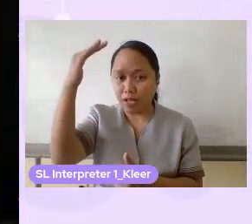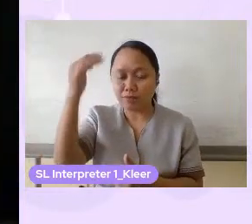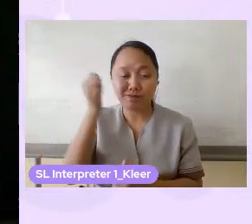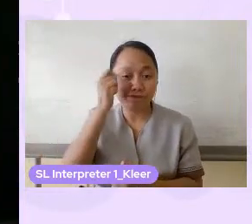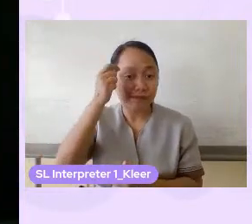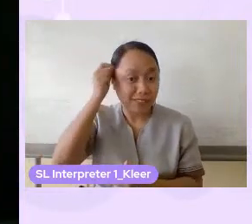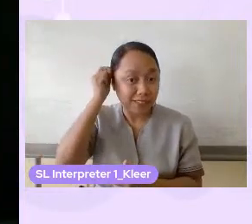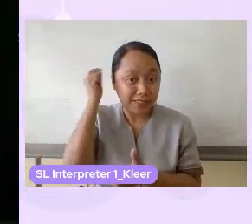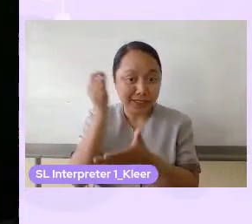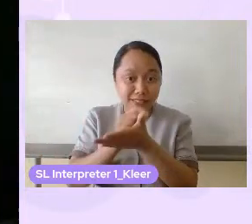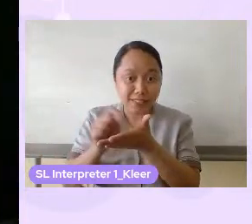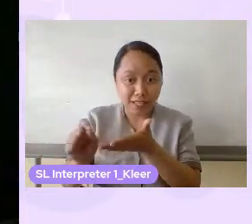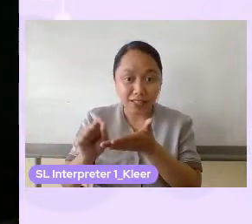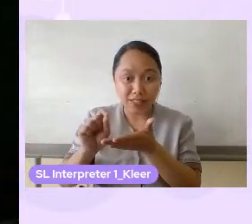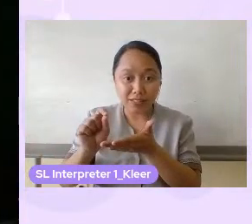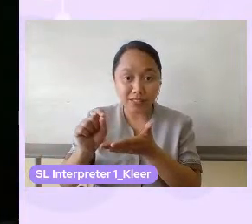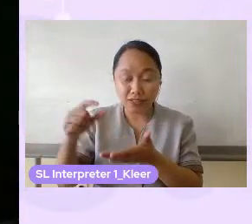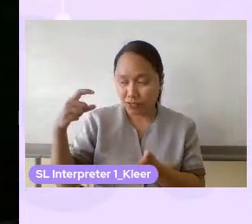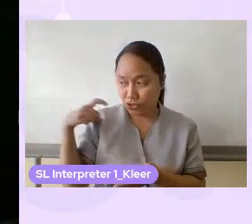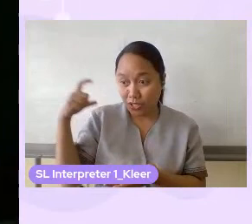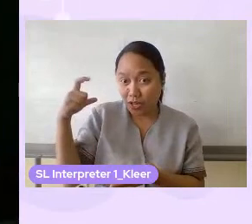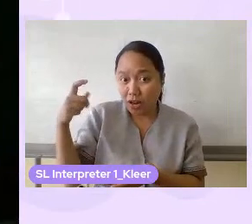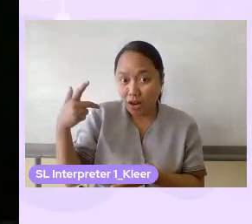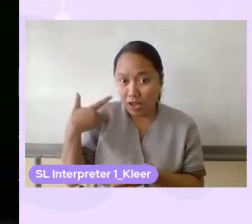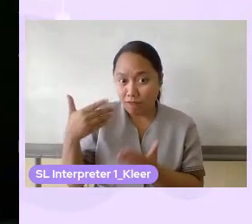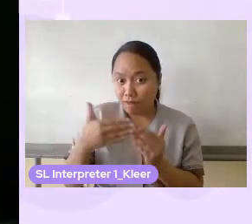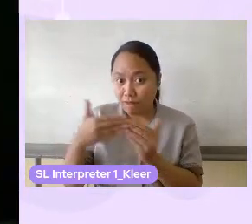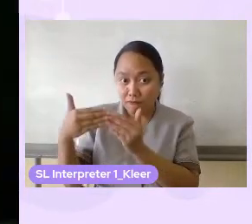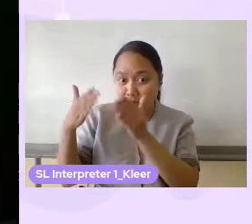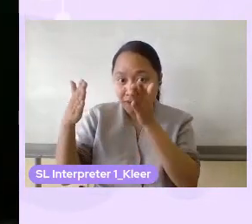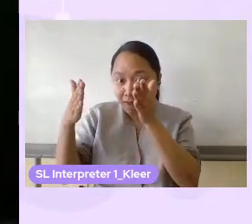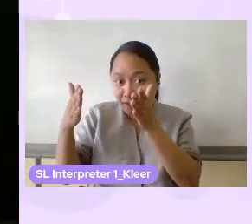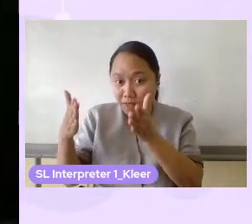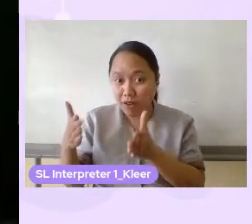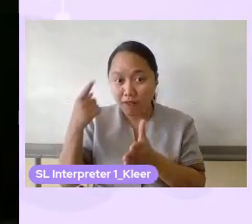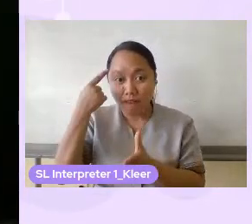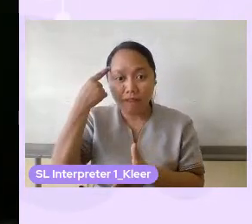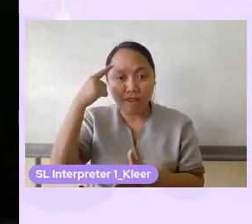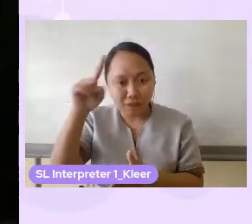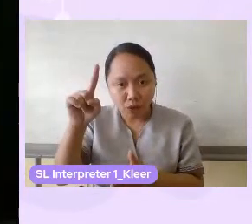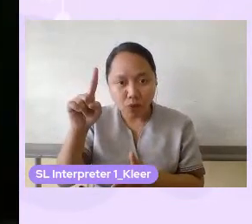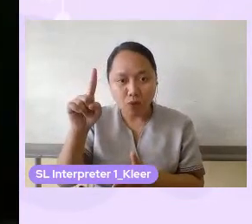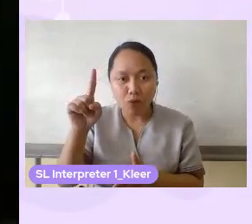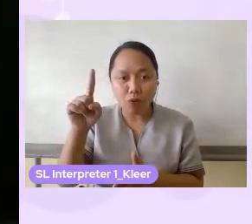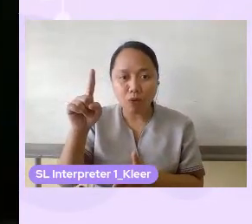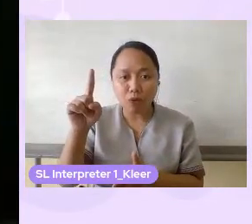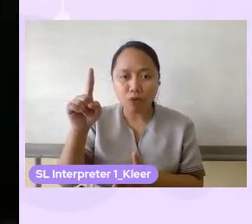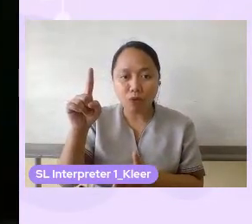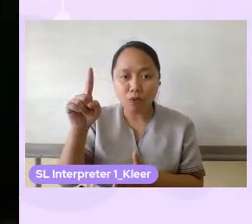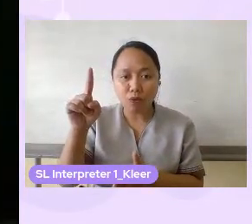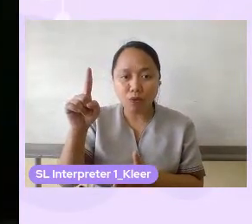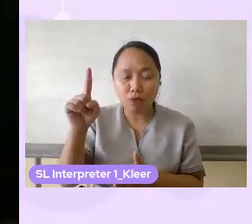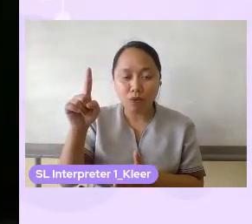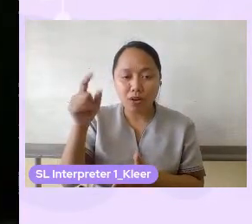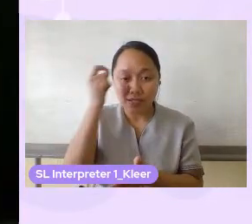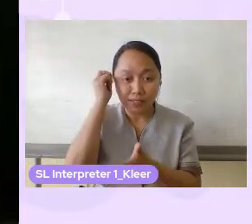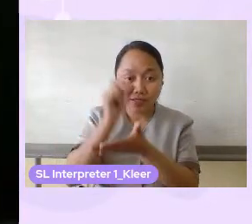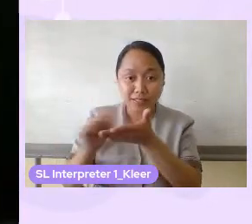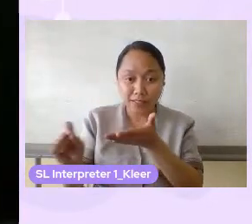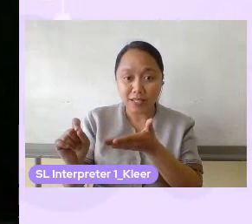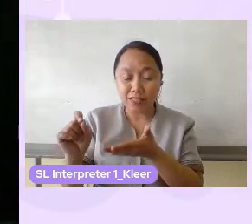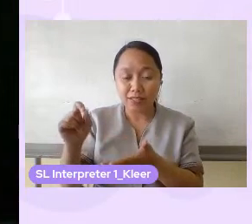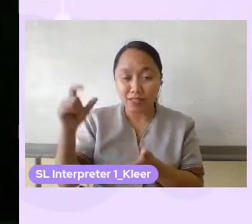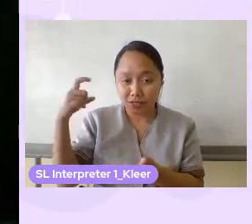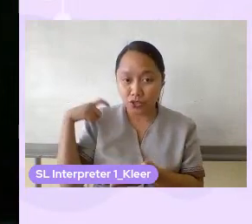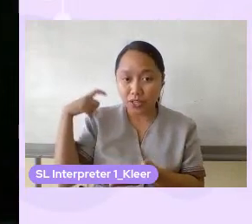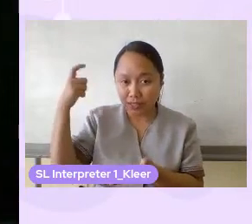We consider this as having broken the glass ceiling on the part of Secretary General Doreen Bogdan Martin of